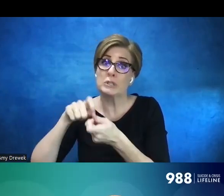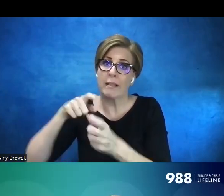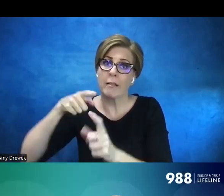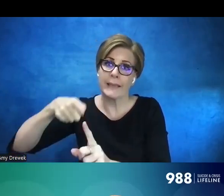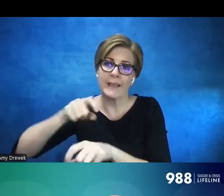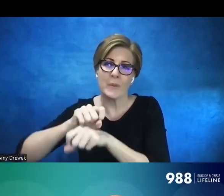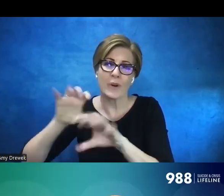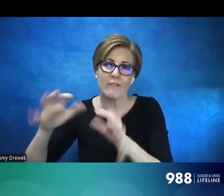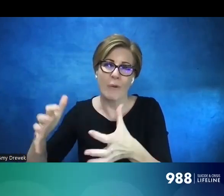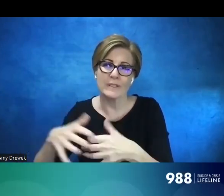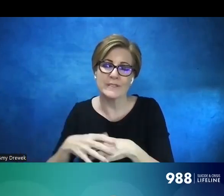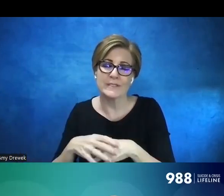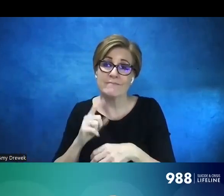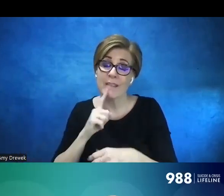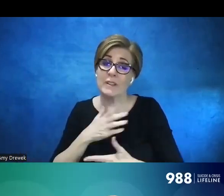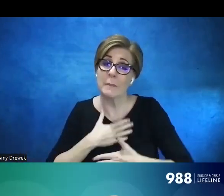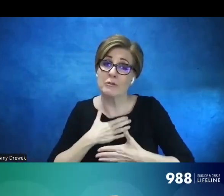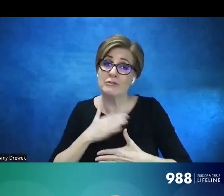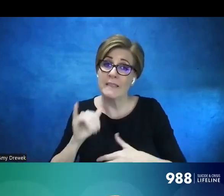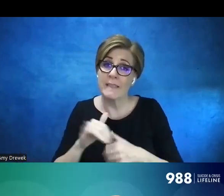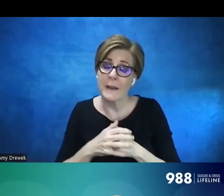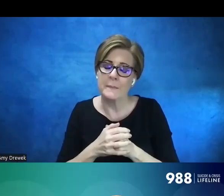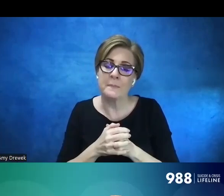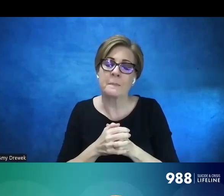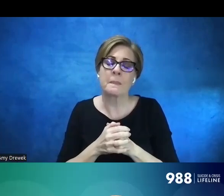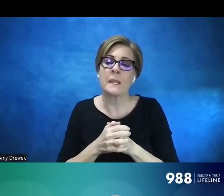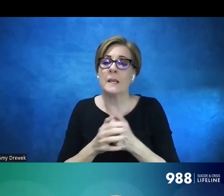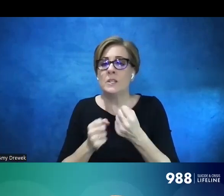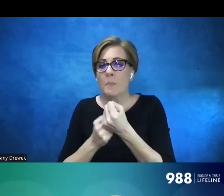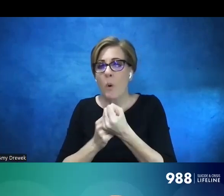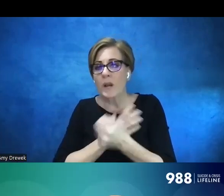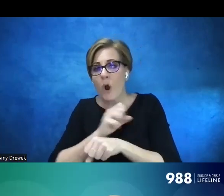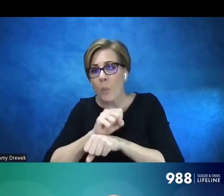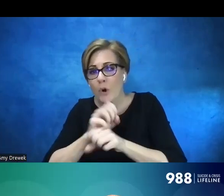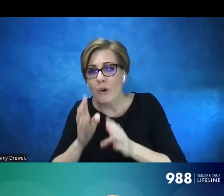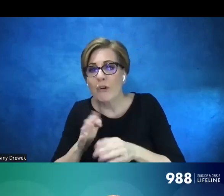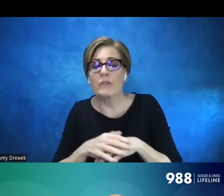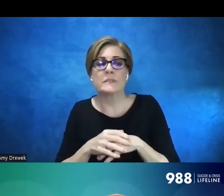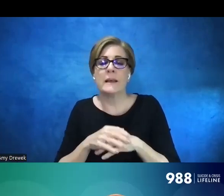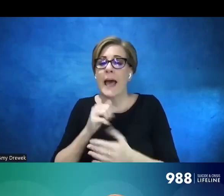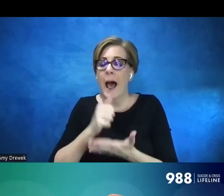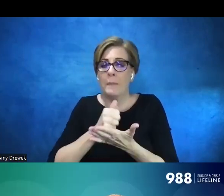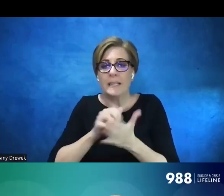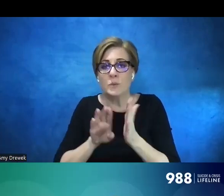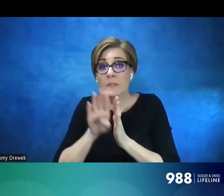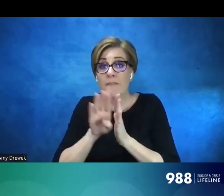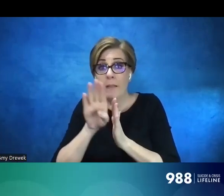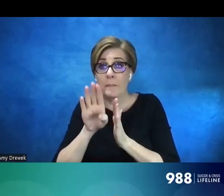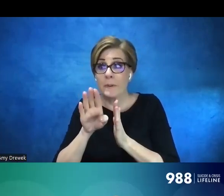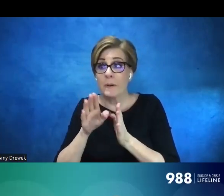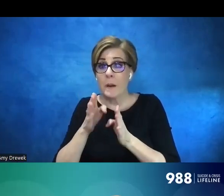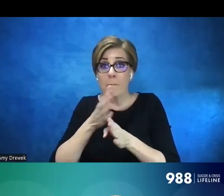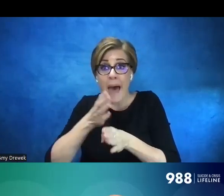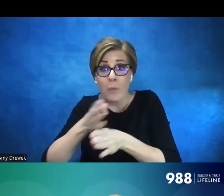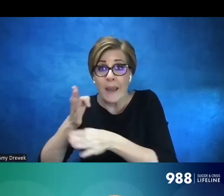the focus on that today, and supporting our workers and helping to create new pathways to new workers, which